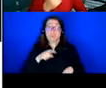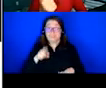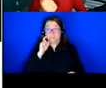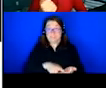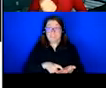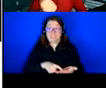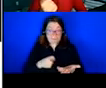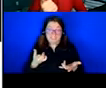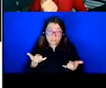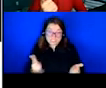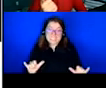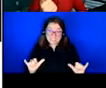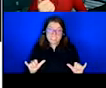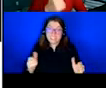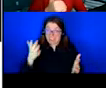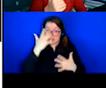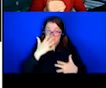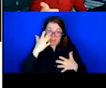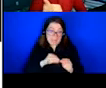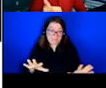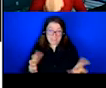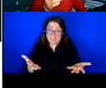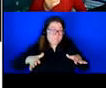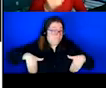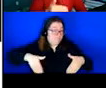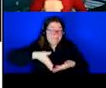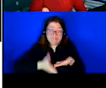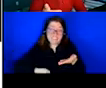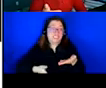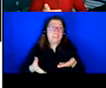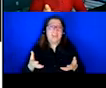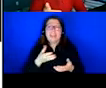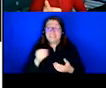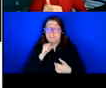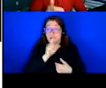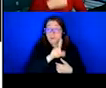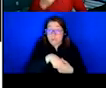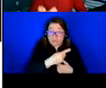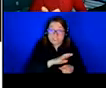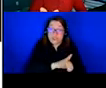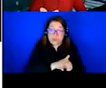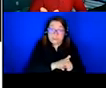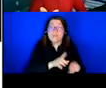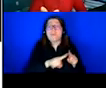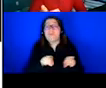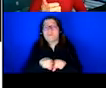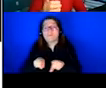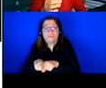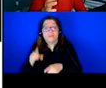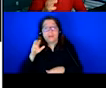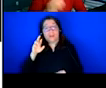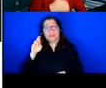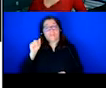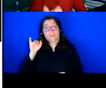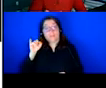pandemic. This is not over. And not only we're in this, you know, COVID-19 pandemic, but we're in a racial reckoning pandemic.